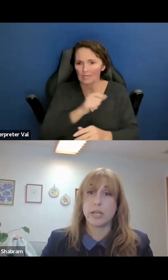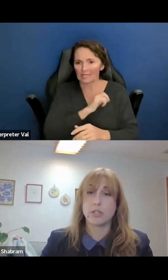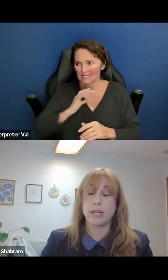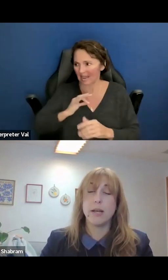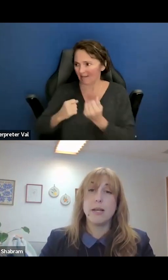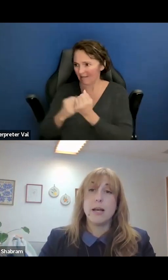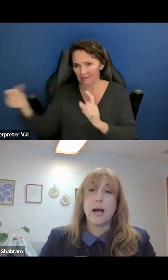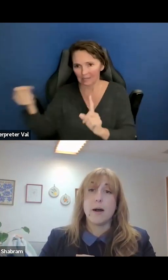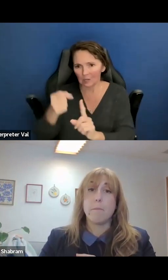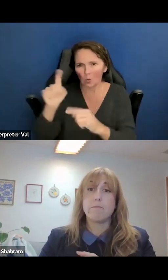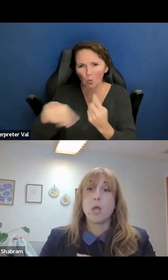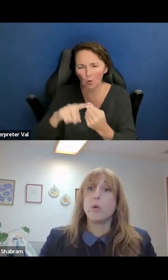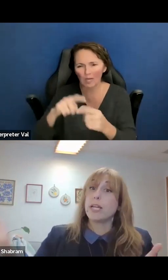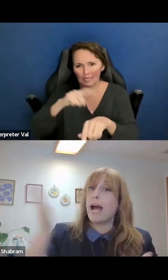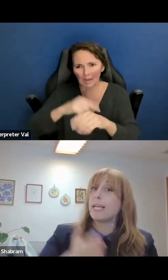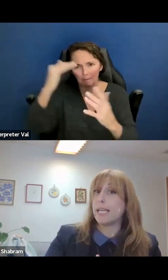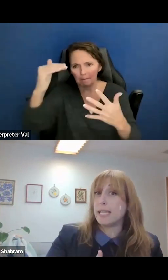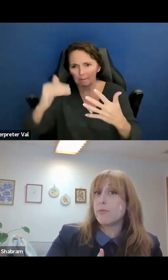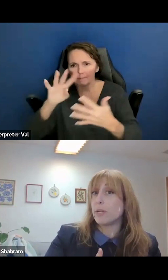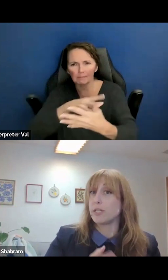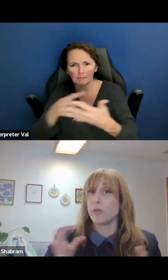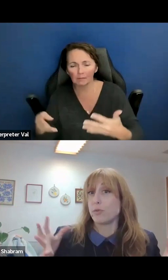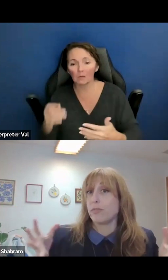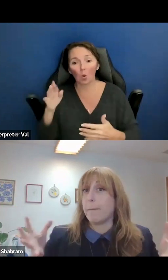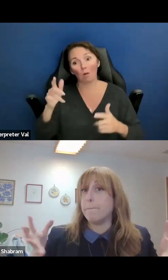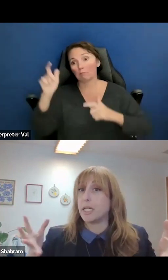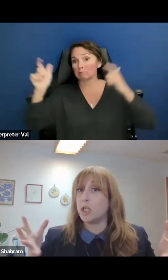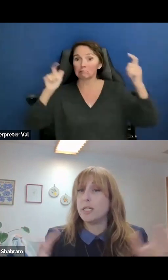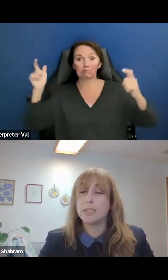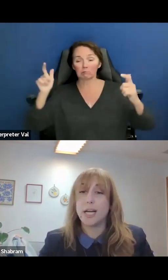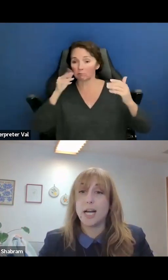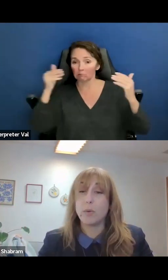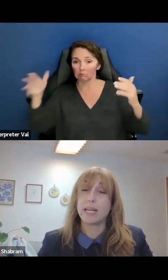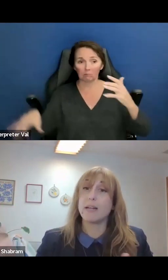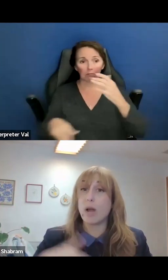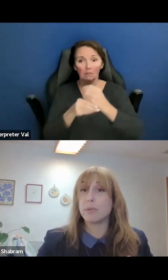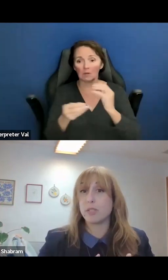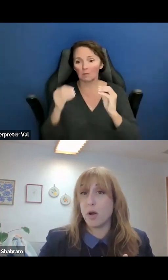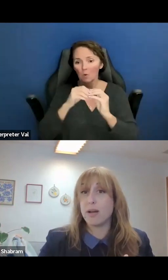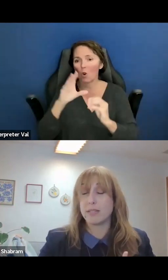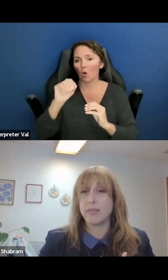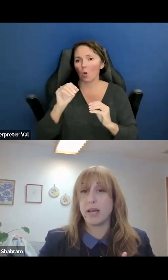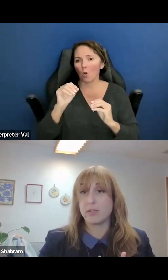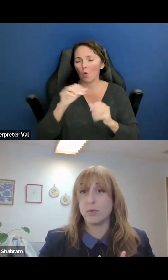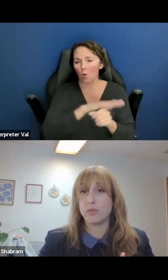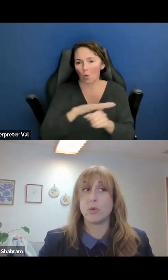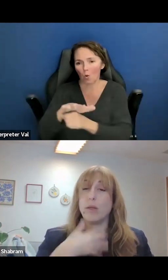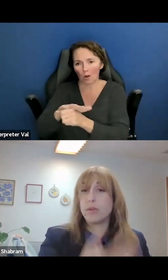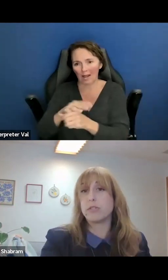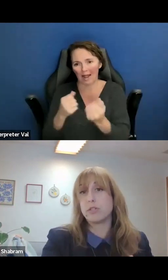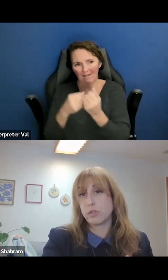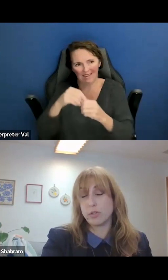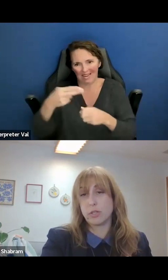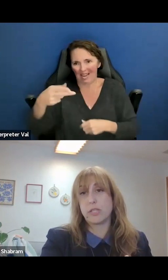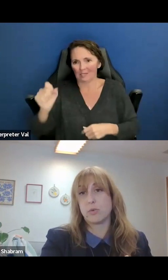relationship education. We could add in, if we wanted to go to the sort of like middle, we could add in rapid response in the high schools. So when